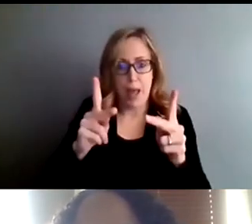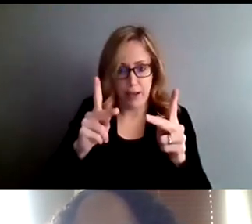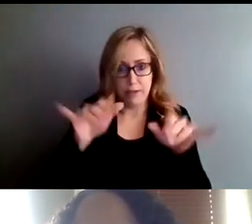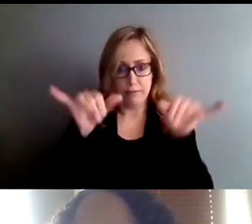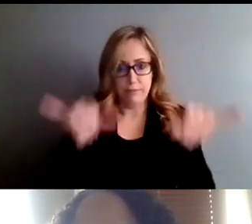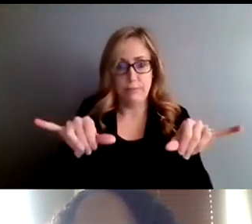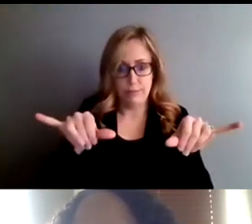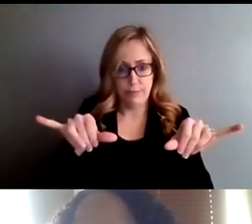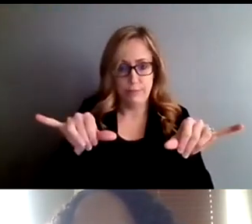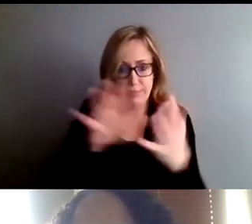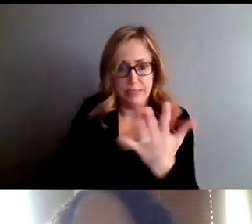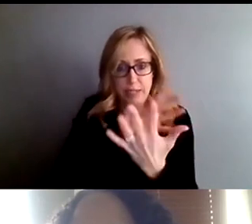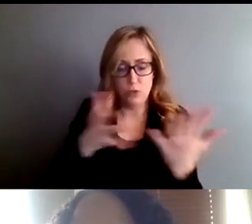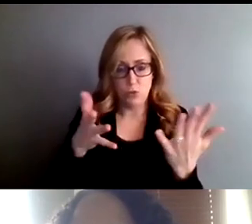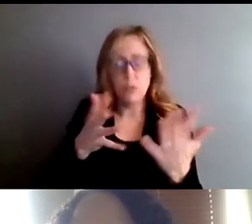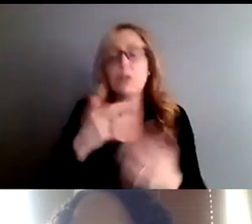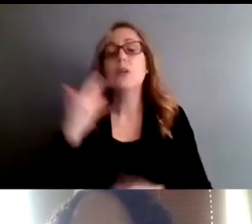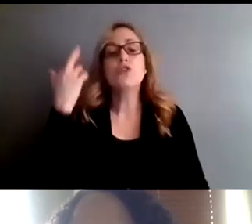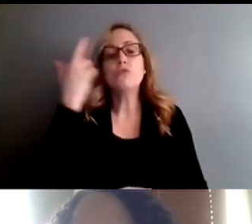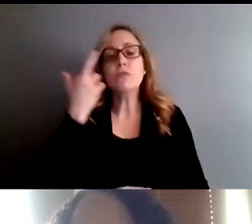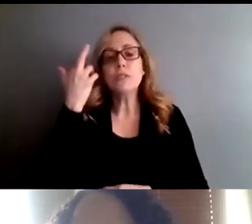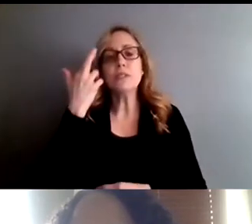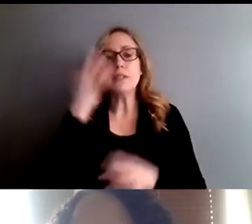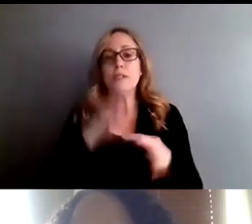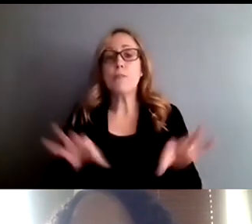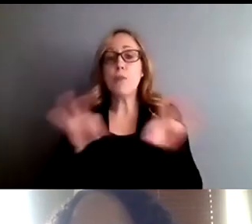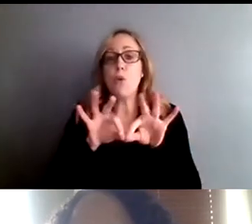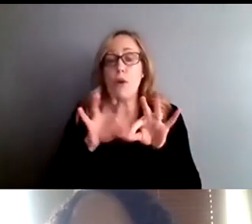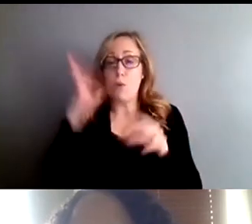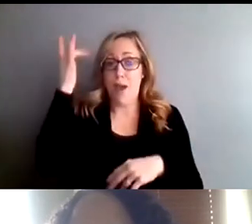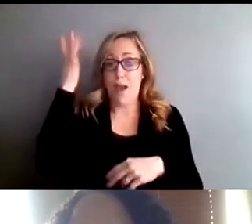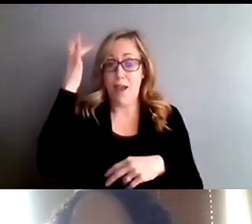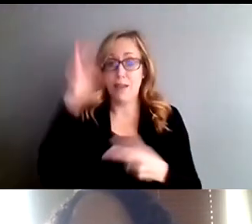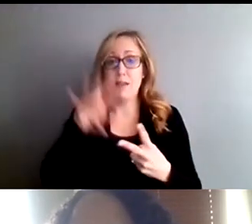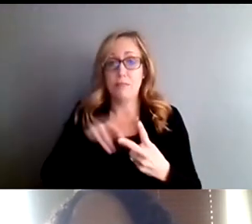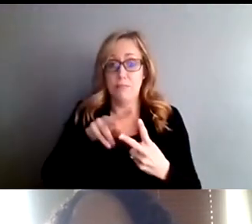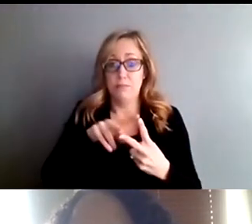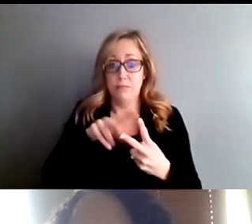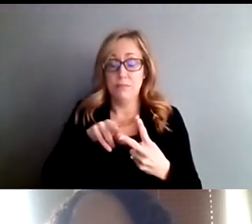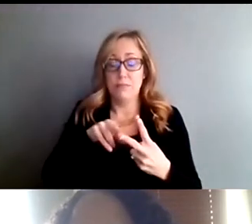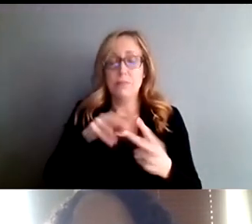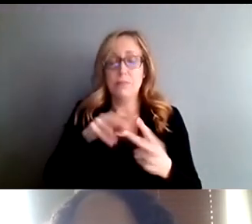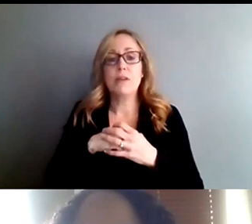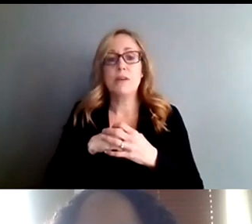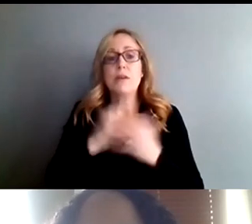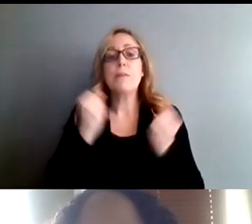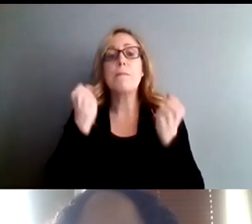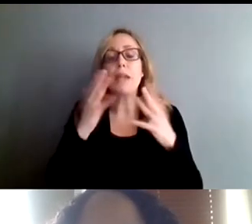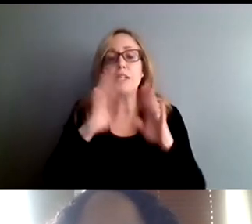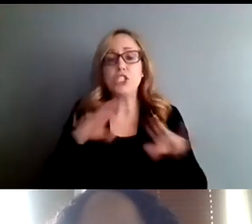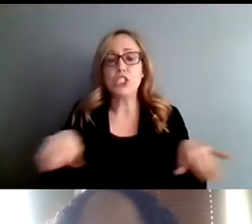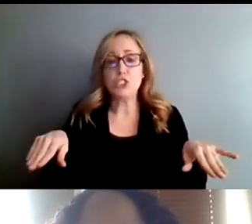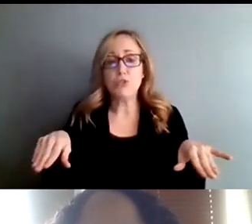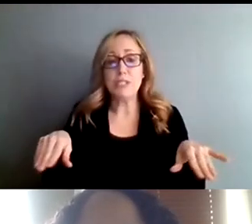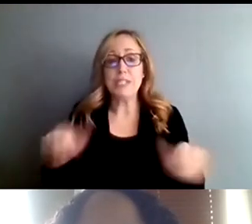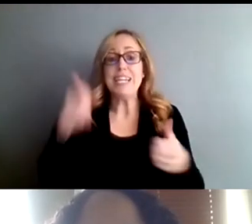the reason that it's important, I think, is twofold. One, for many of our children, every day in